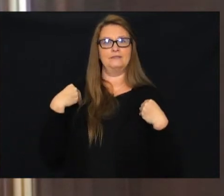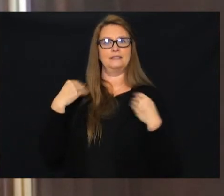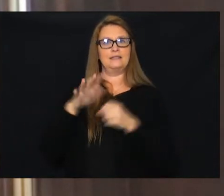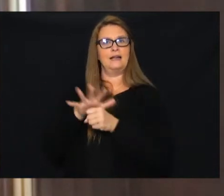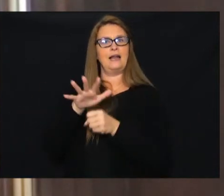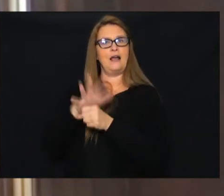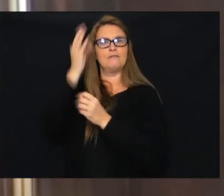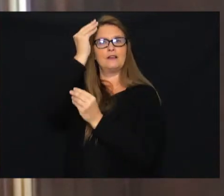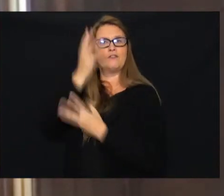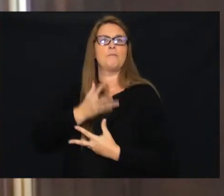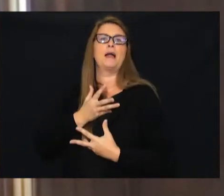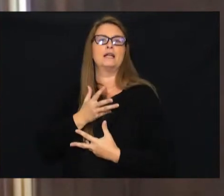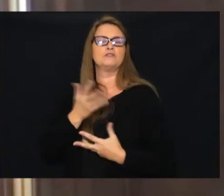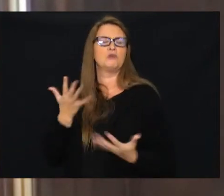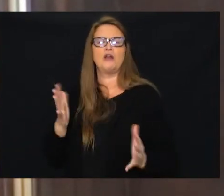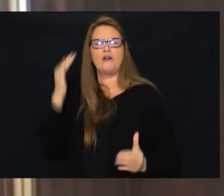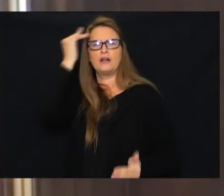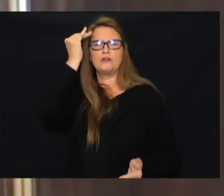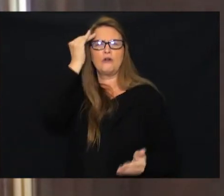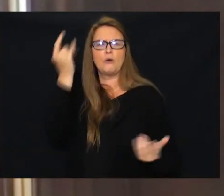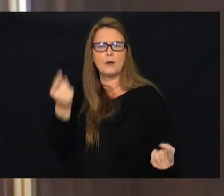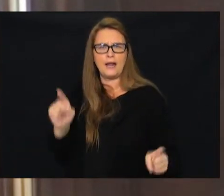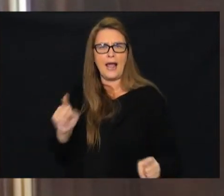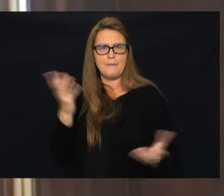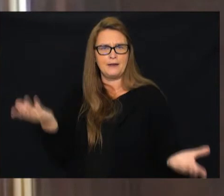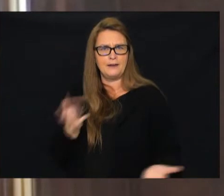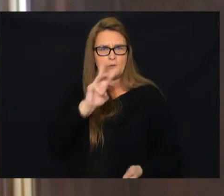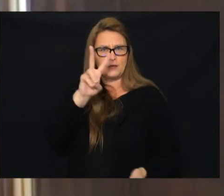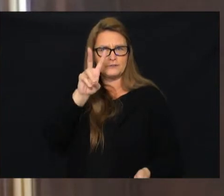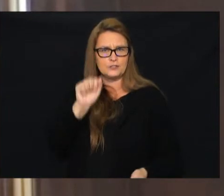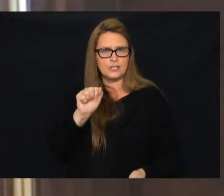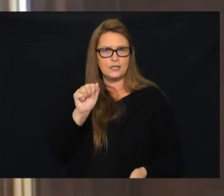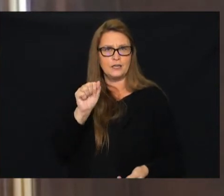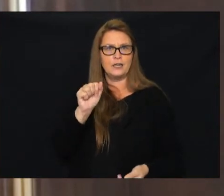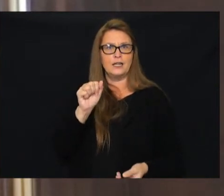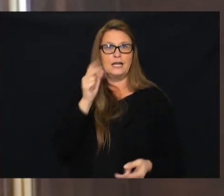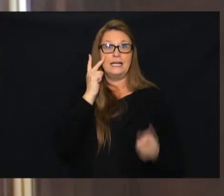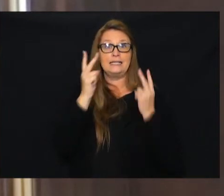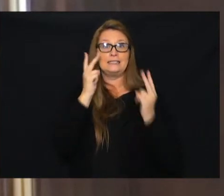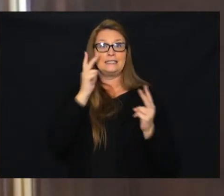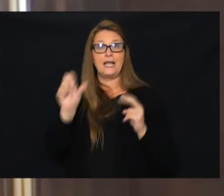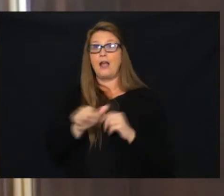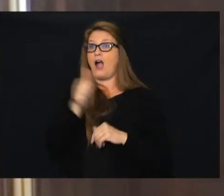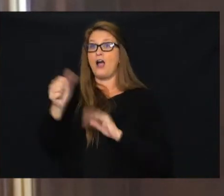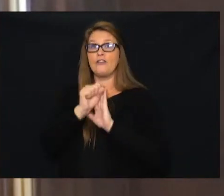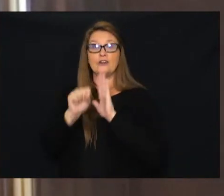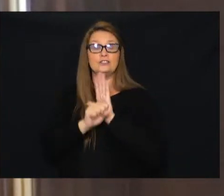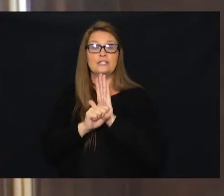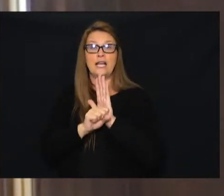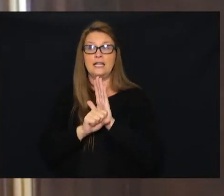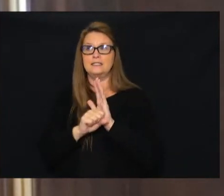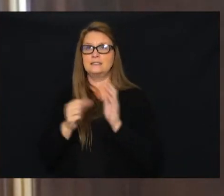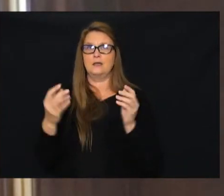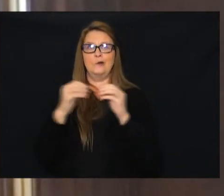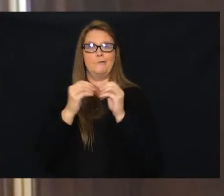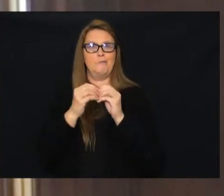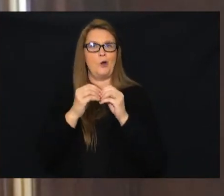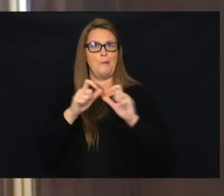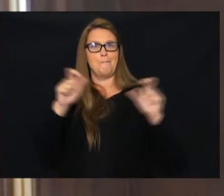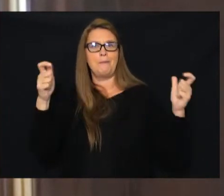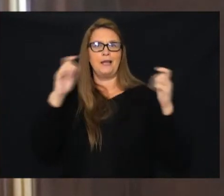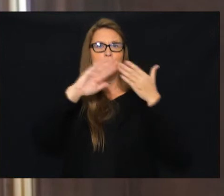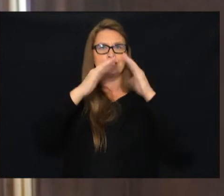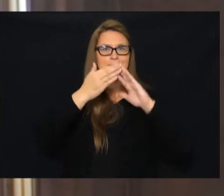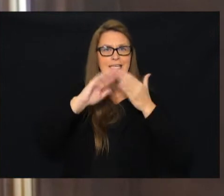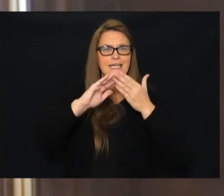insight, as we knew would happen in West Virginia based on watching other states ahead of us, more urban places, other